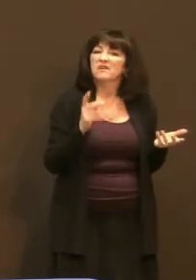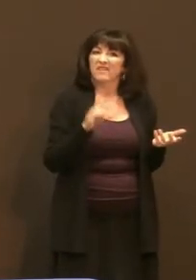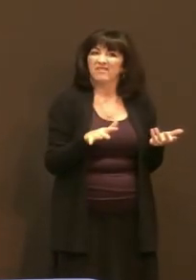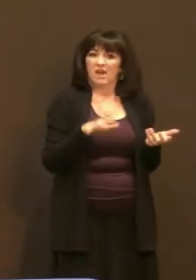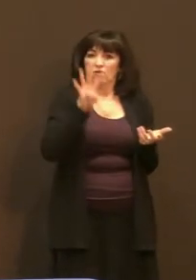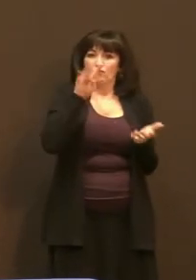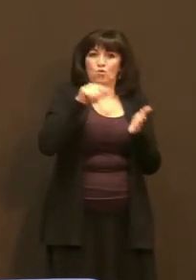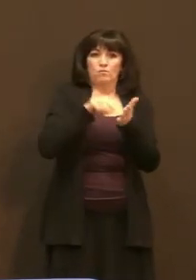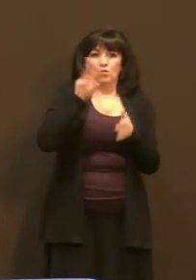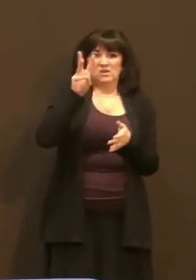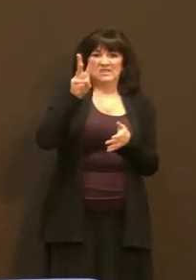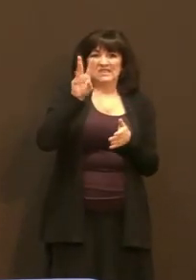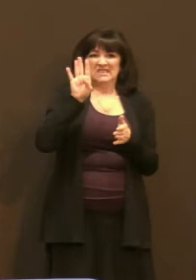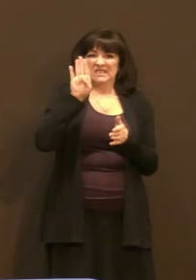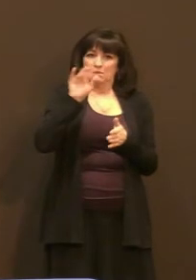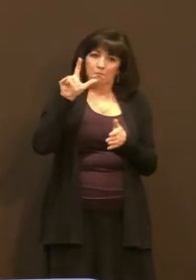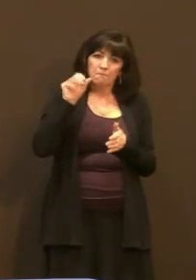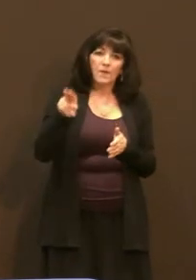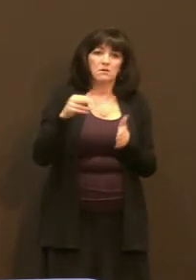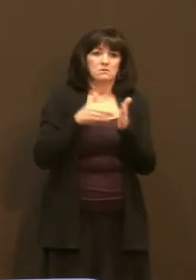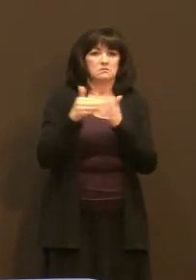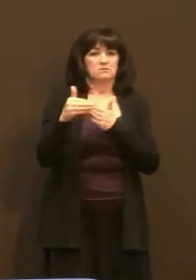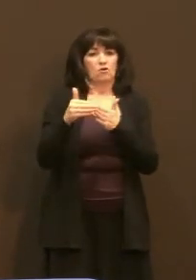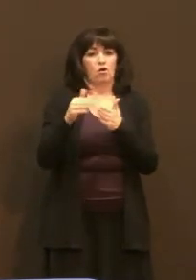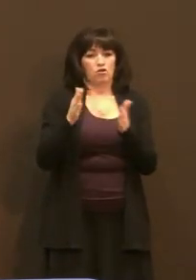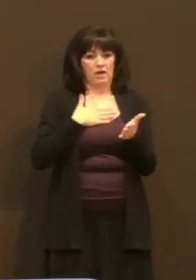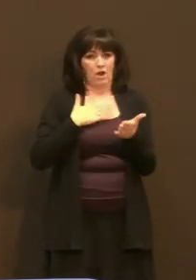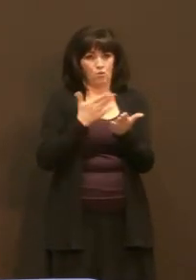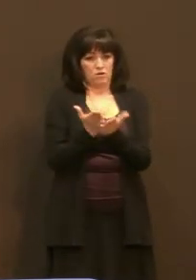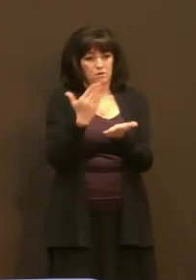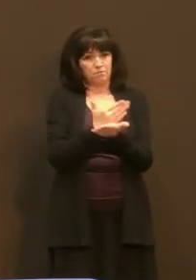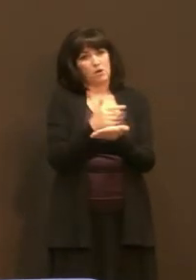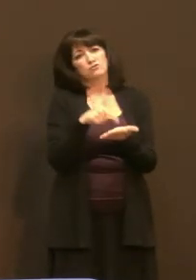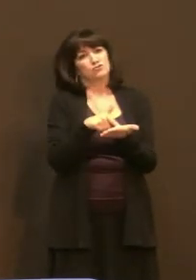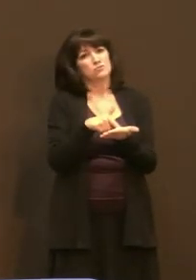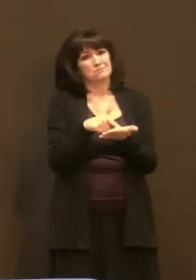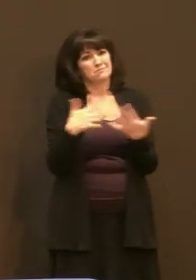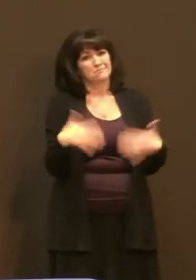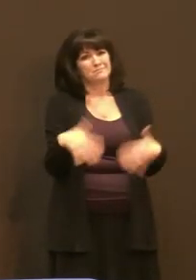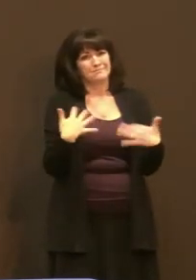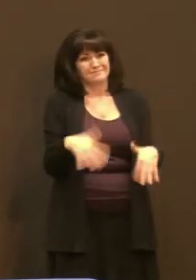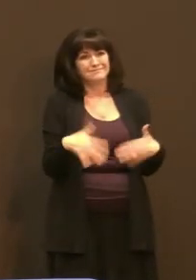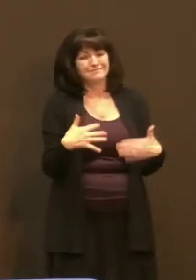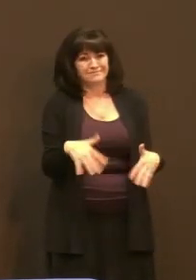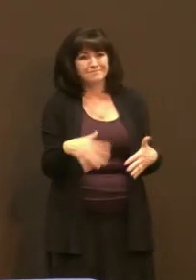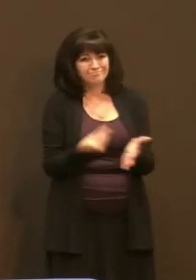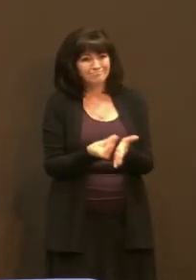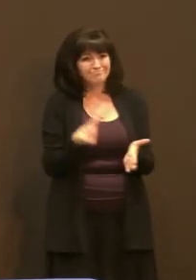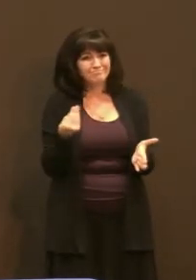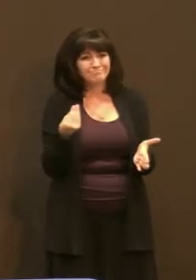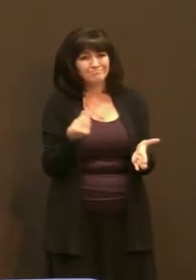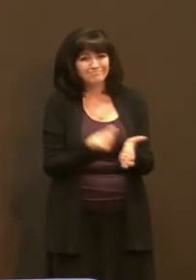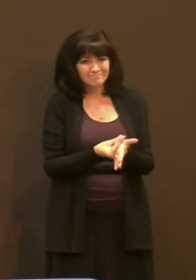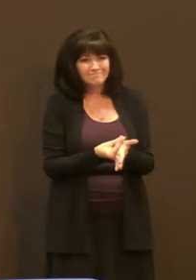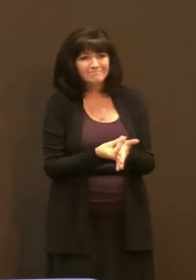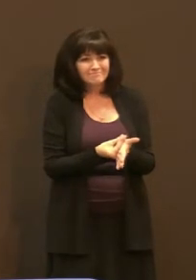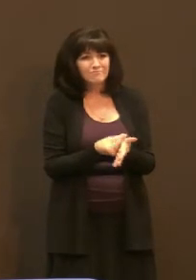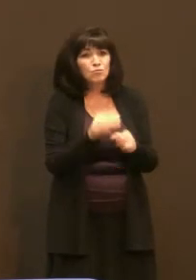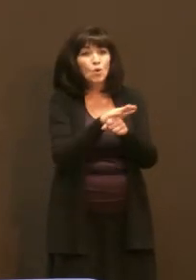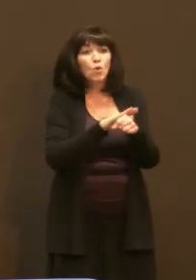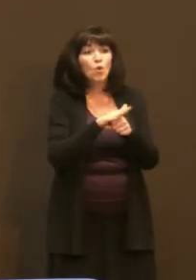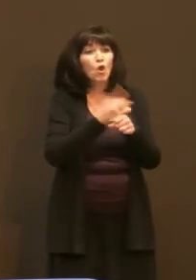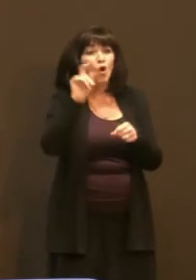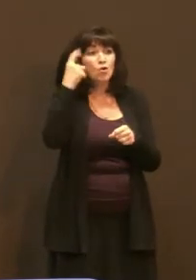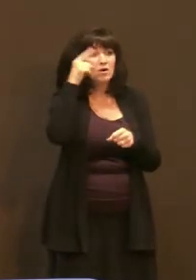billion budget. That's a lot of money, and states and local governments across the country